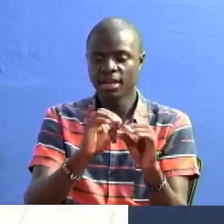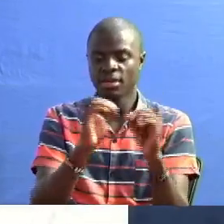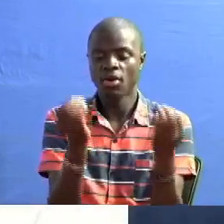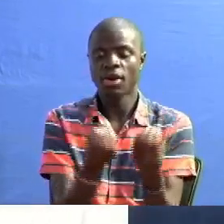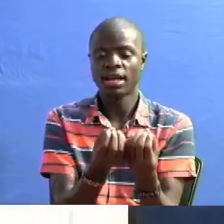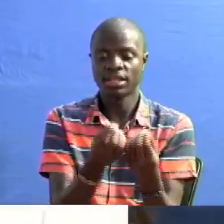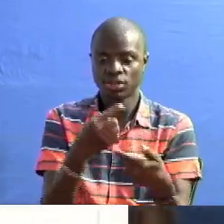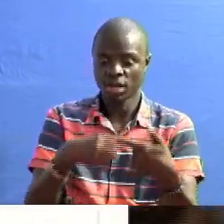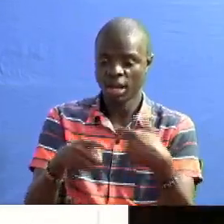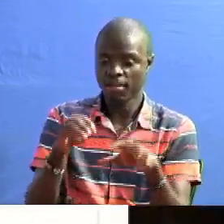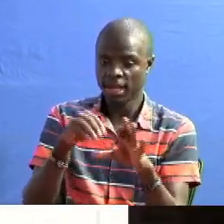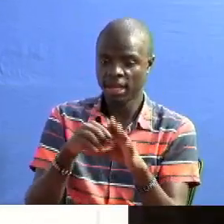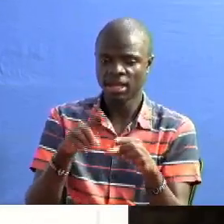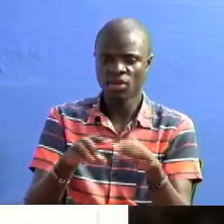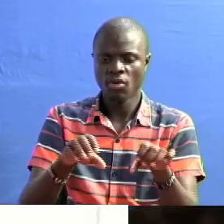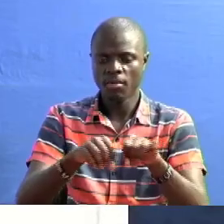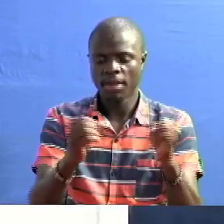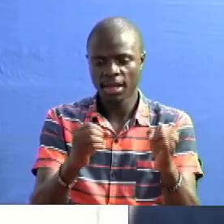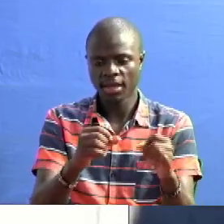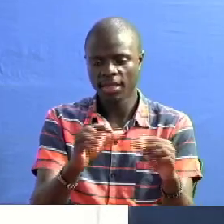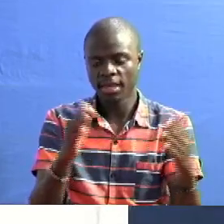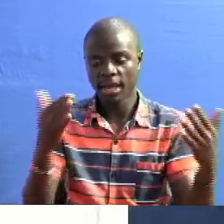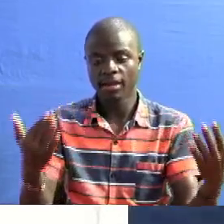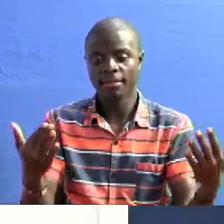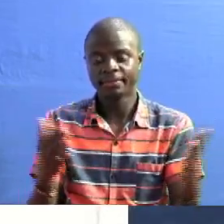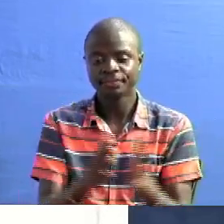Foundation come in to bridge the gap.